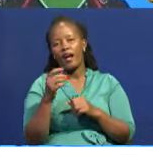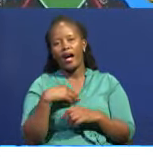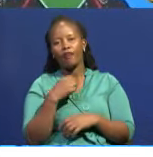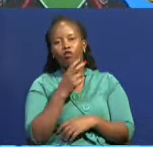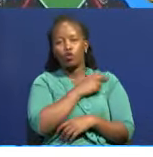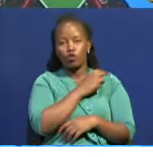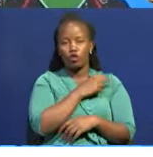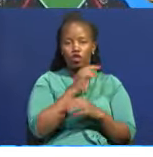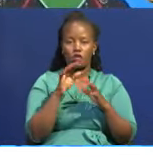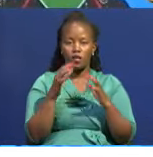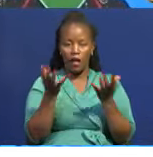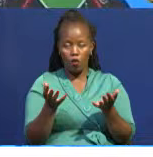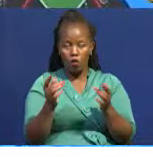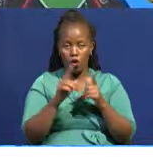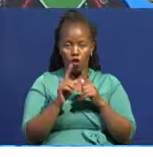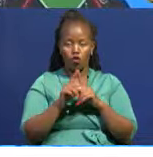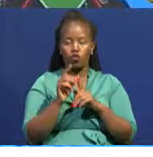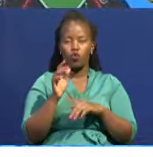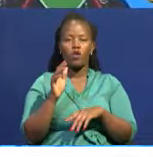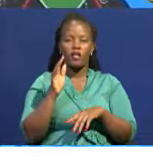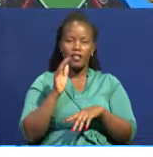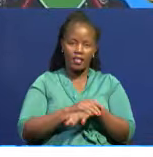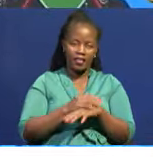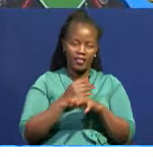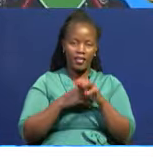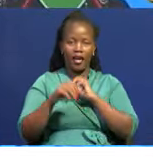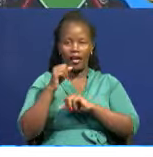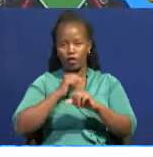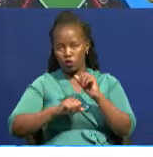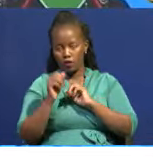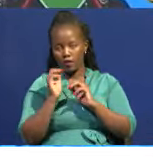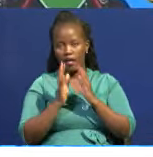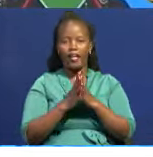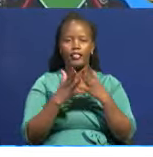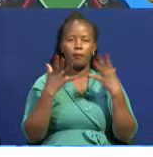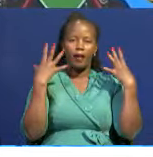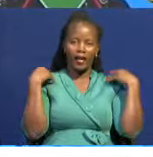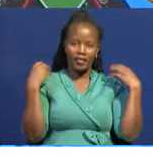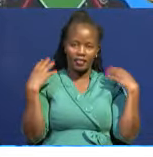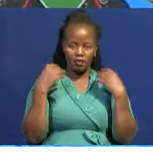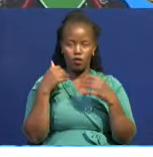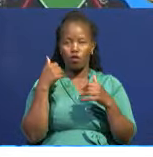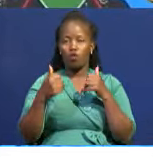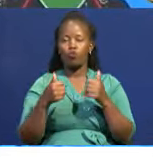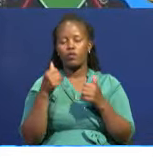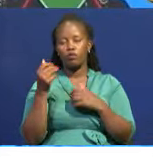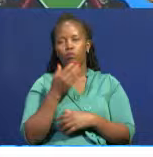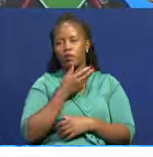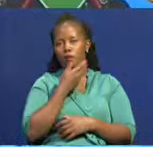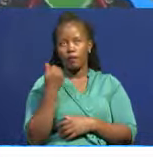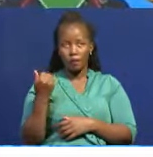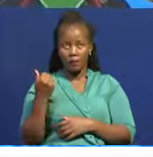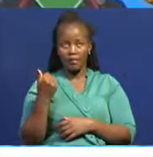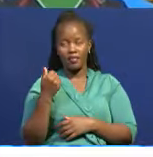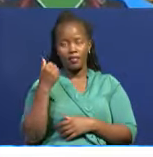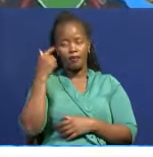find answers and practices that can be more appropriate